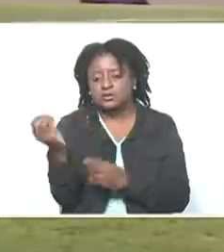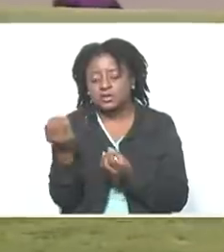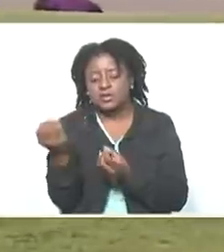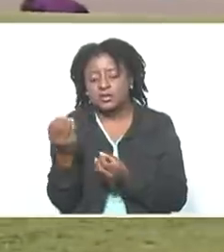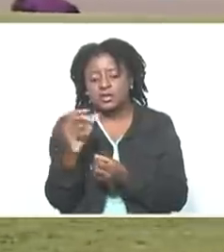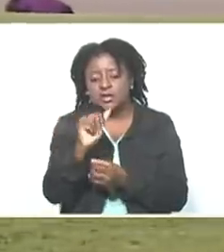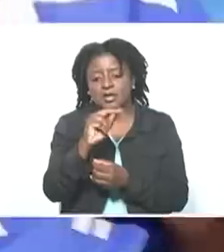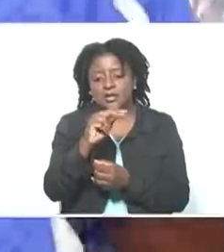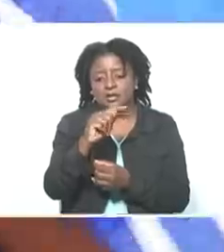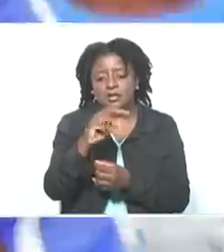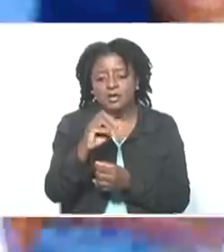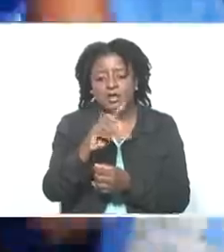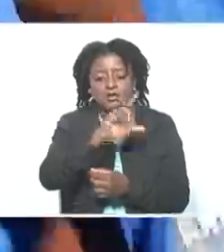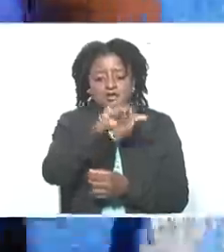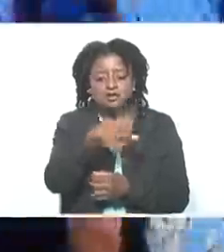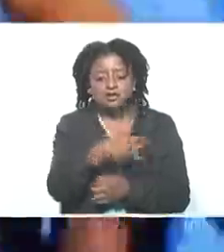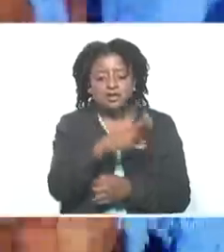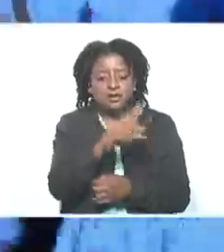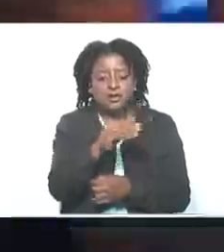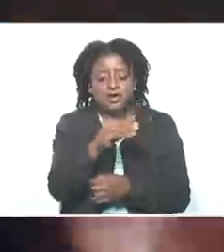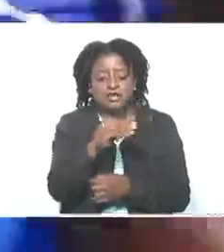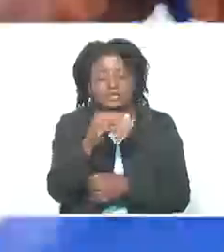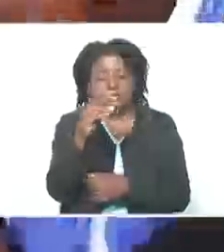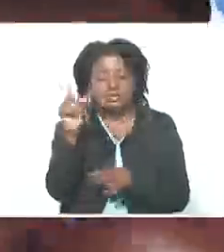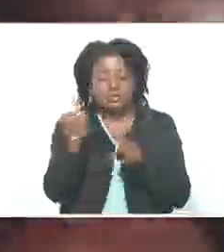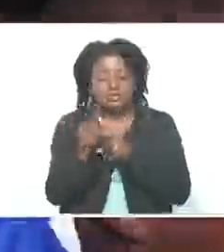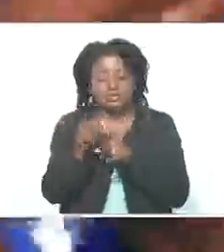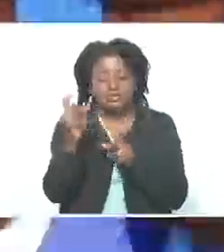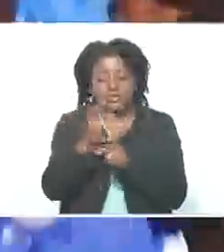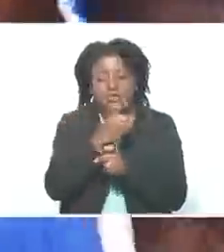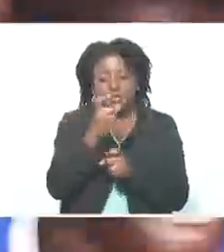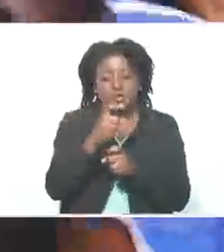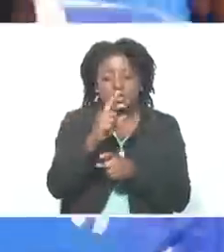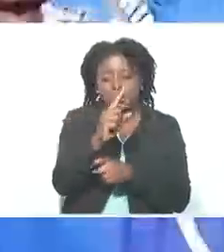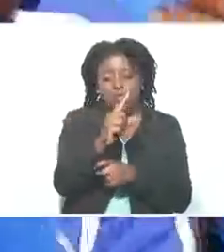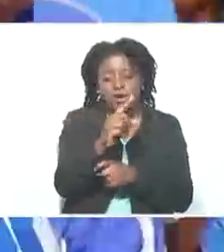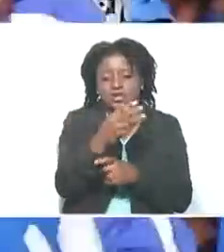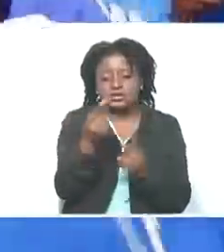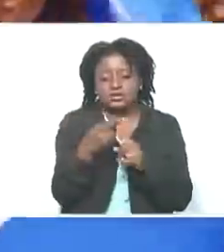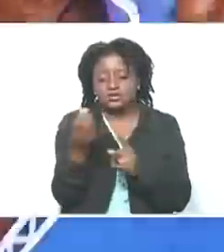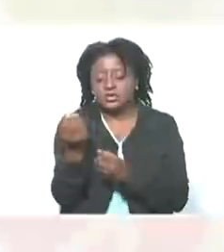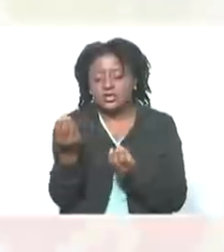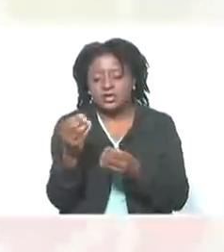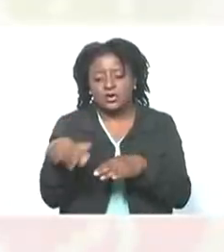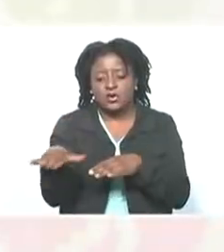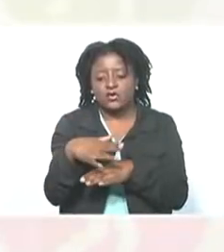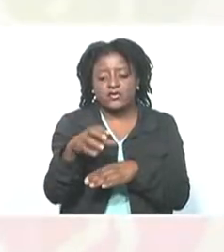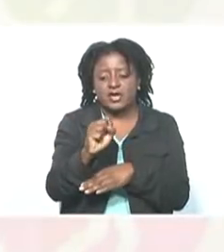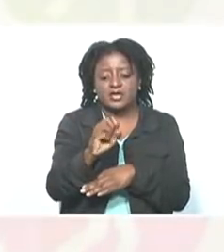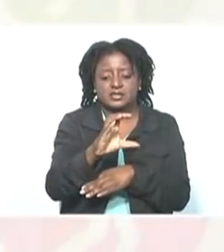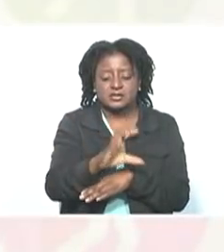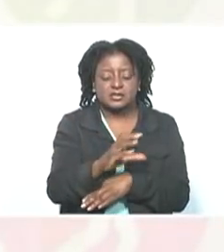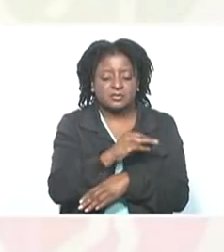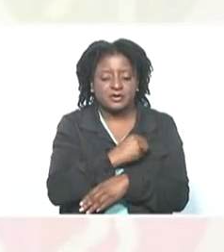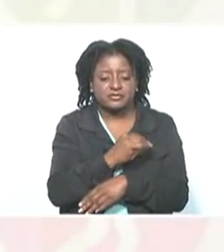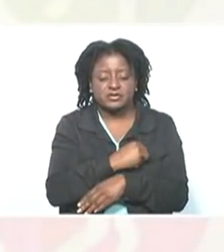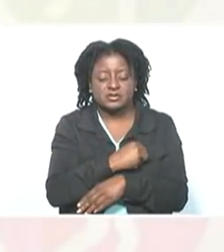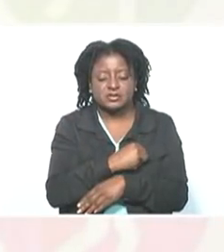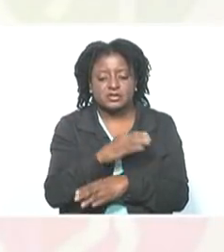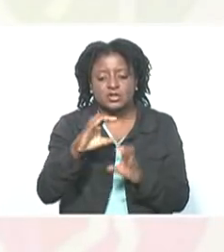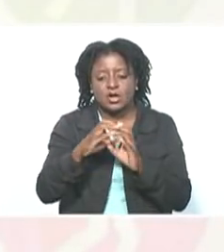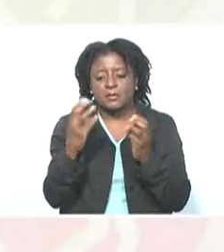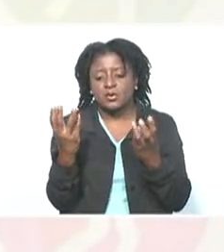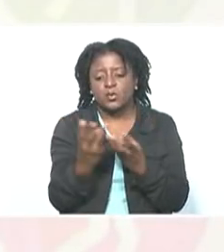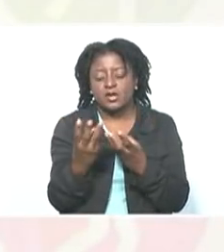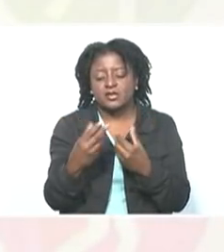of redemption. They also won the championship 1-0 over the SC McPherson Sharks. The Commonwealth Games winding down the Gold Coast